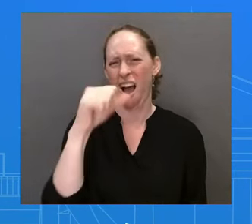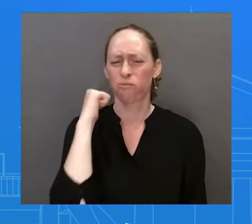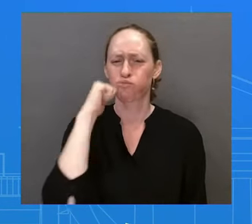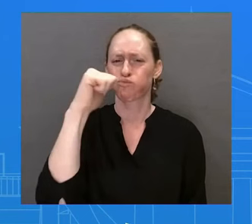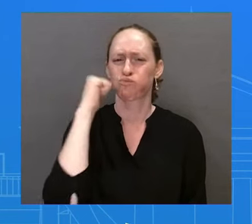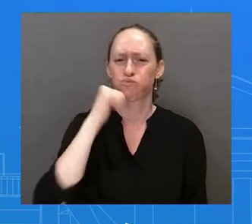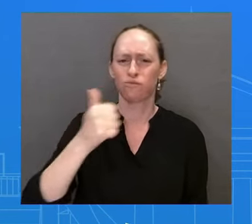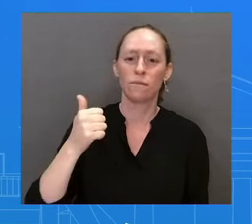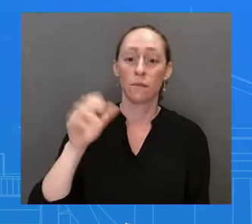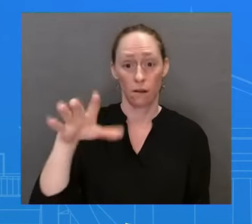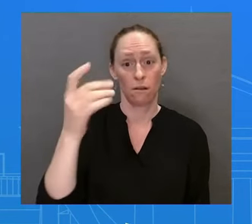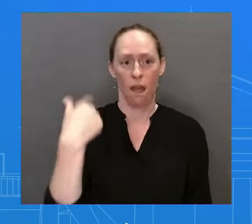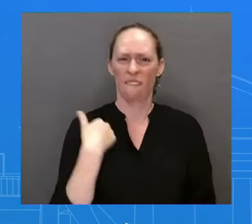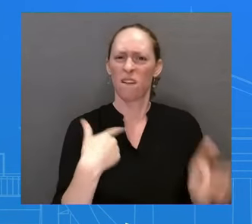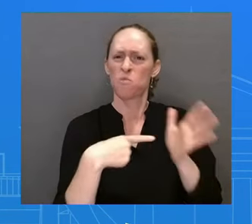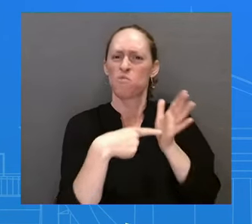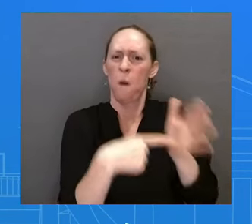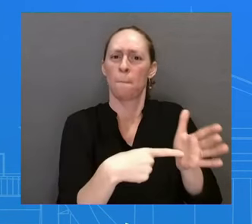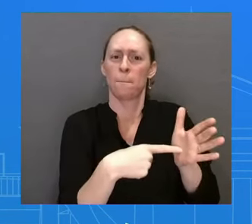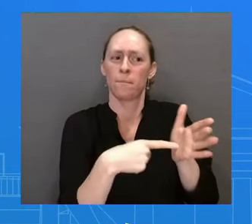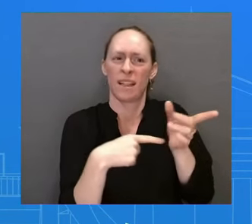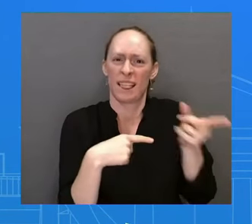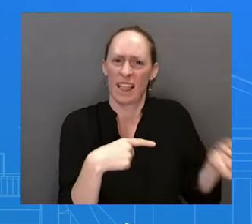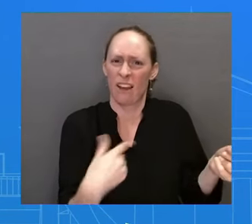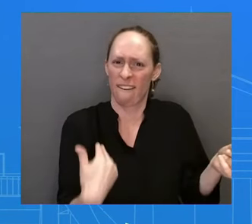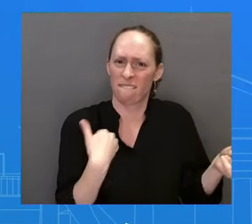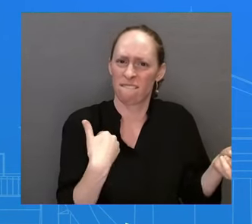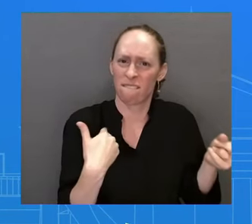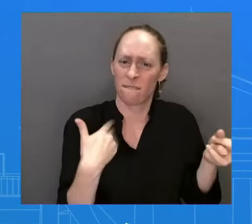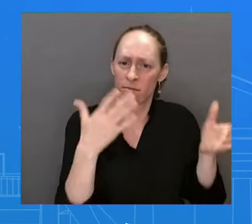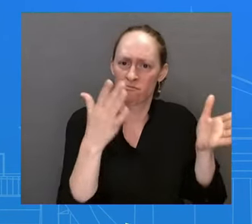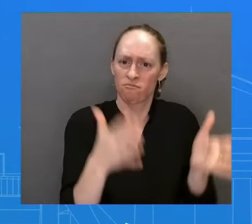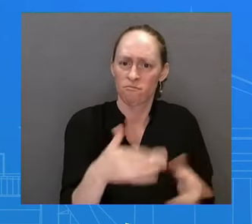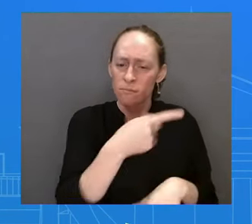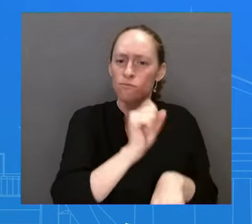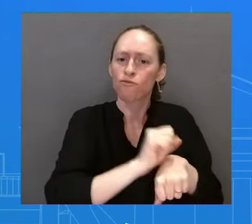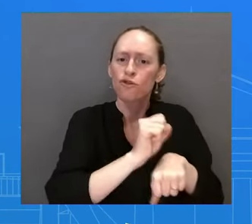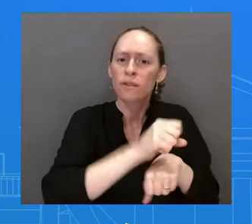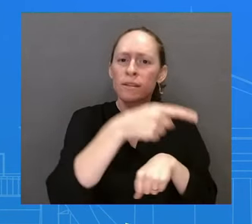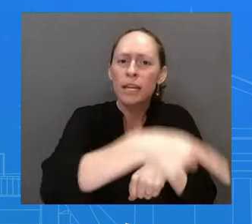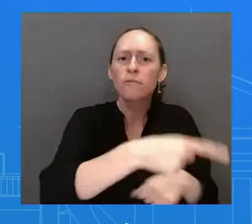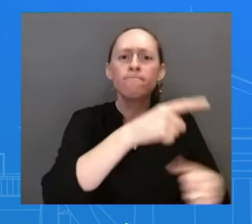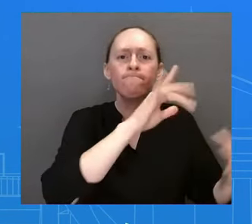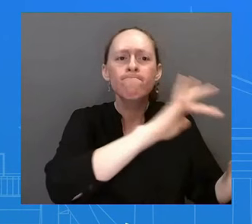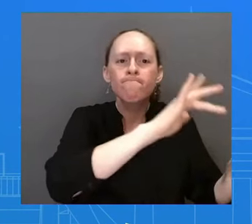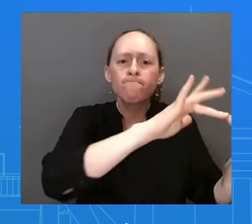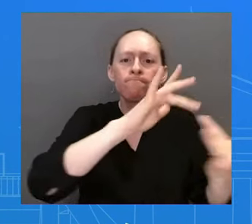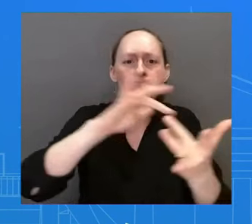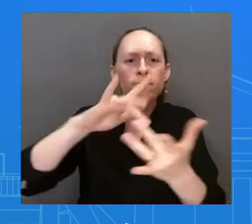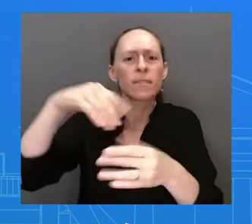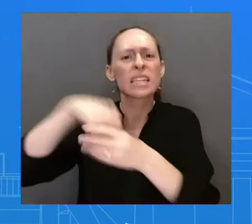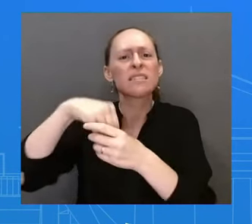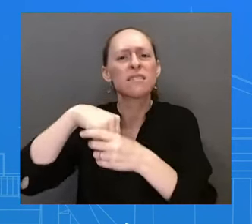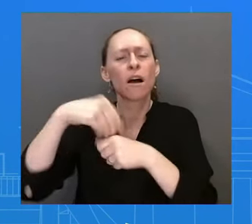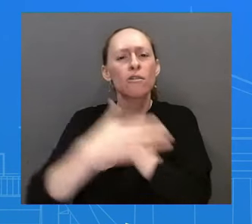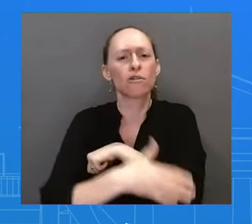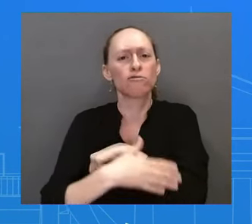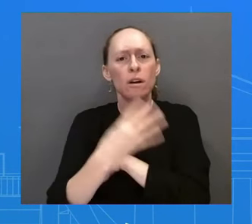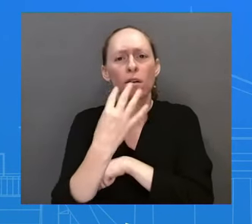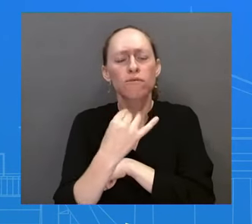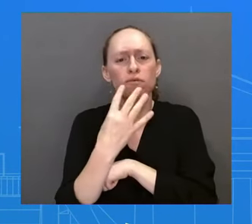had meetings with Israeli counterparts. We consult with them very, very closely. We have a shared idea of the